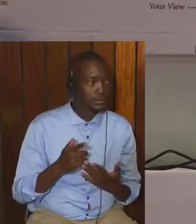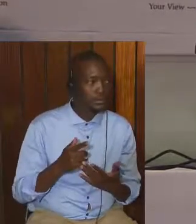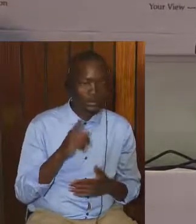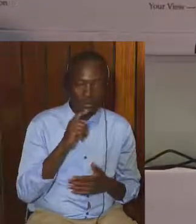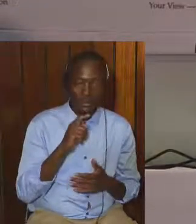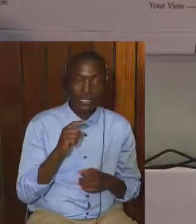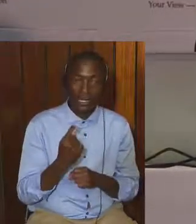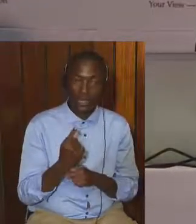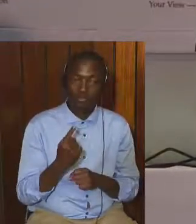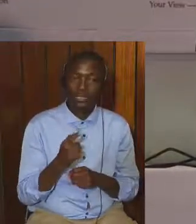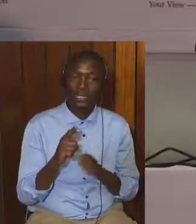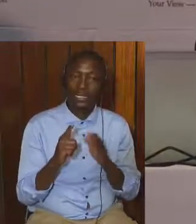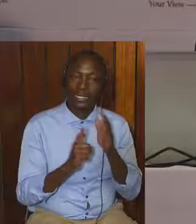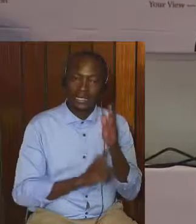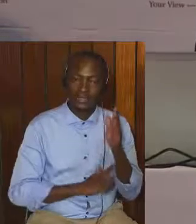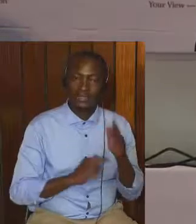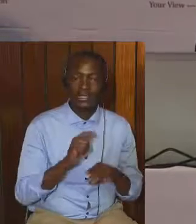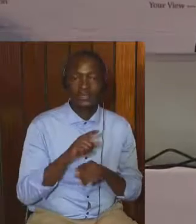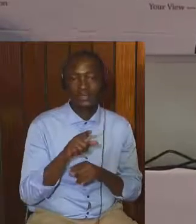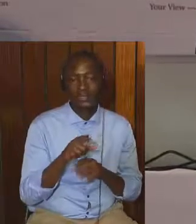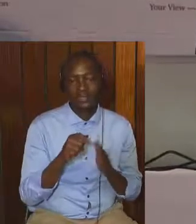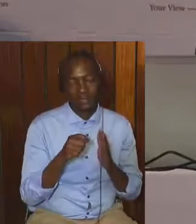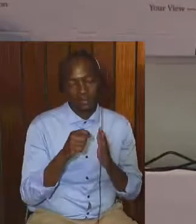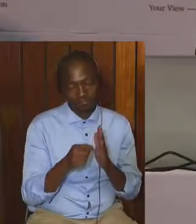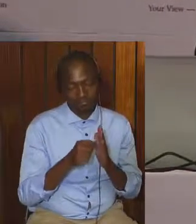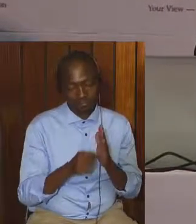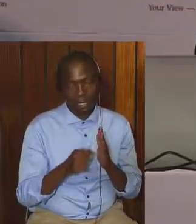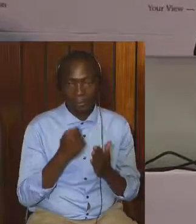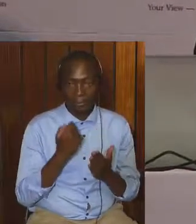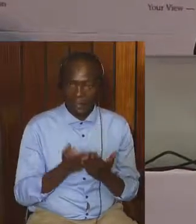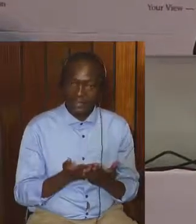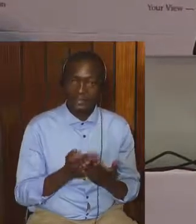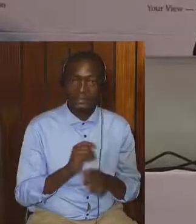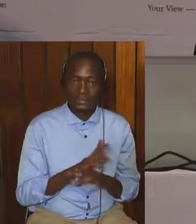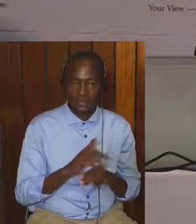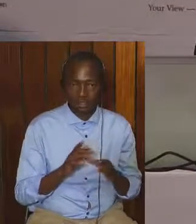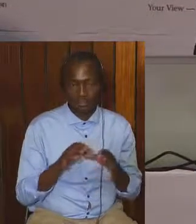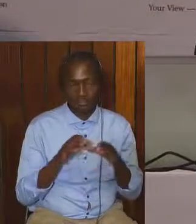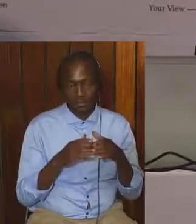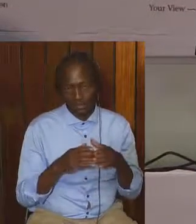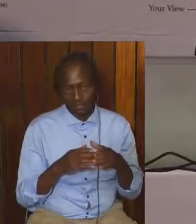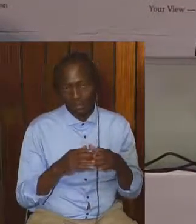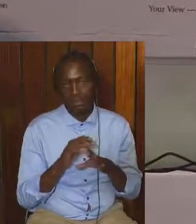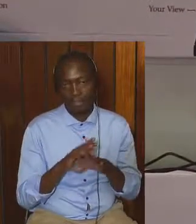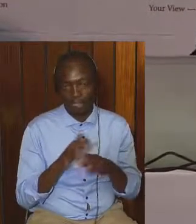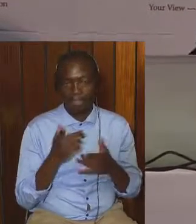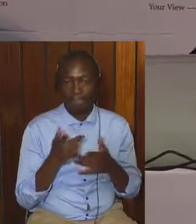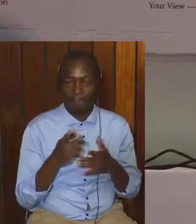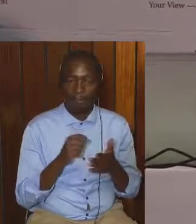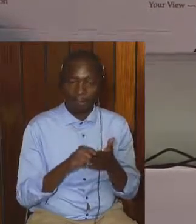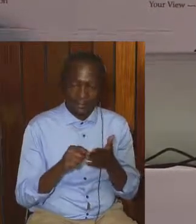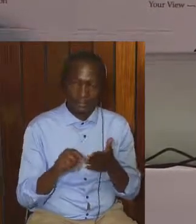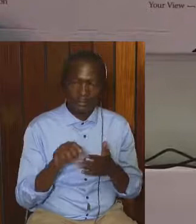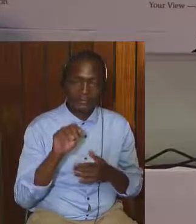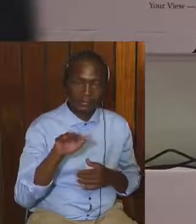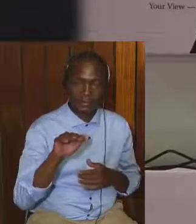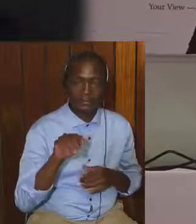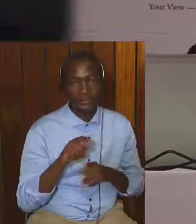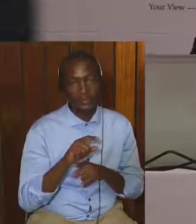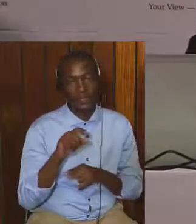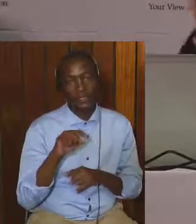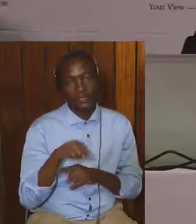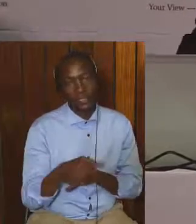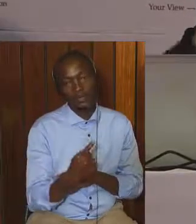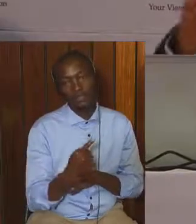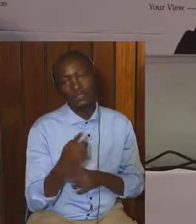of the Gauteng legislature's petitions standing committee, and where petitions can be submitted. And